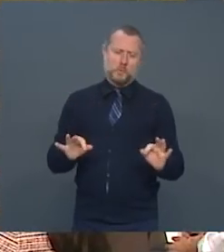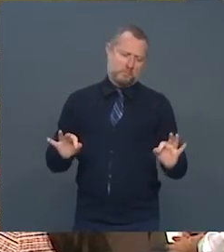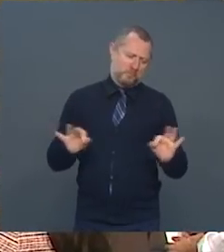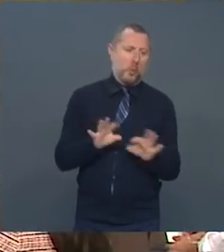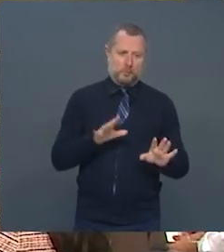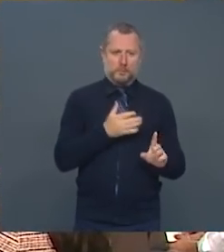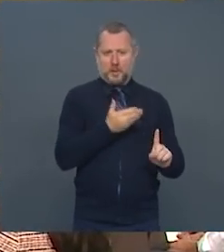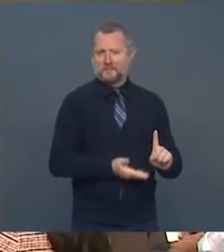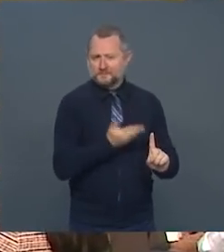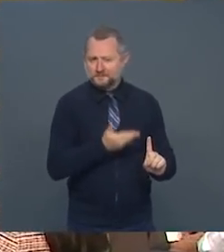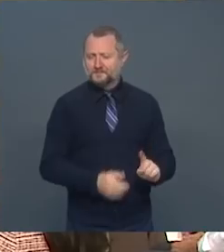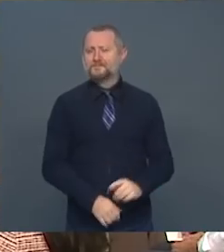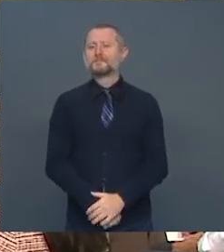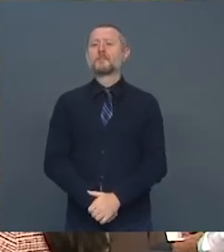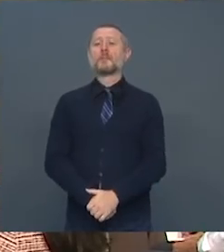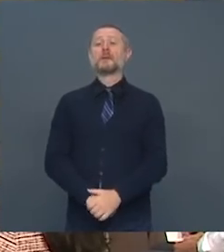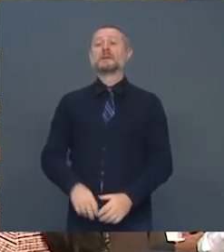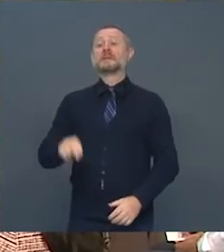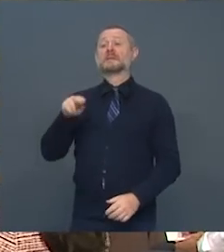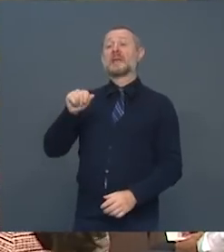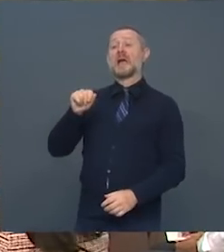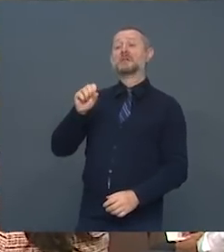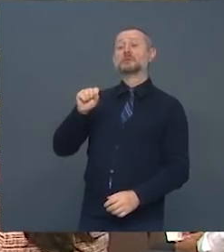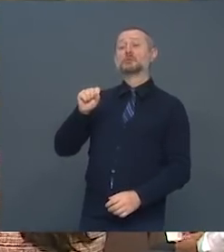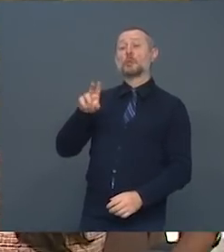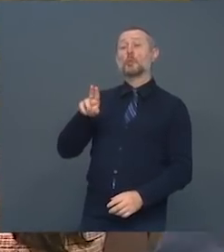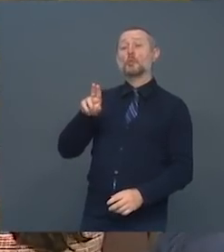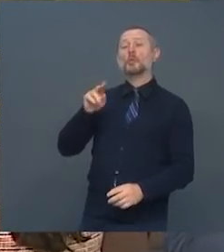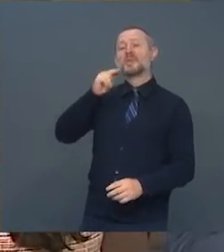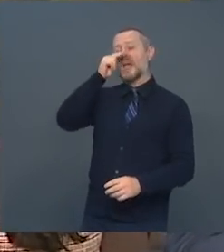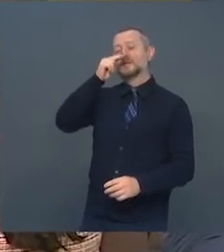We have our great Nassau County Executive, Laura Curran,